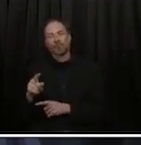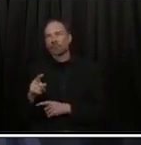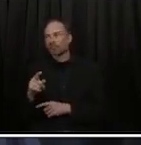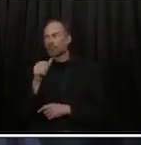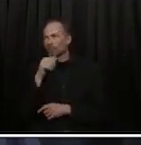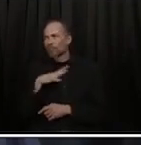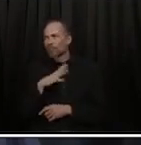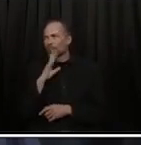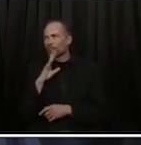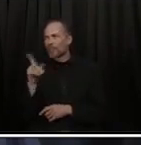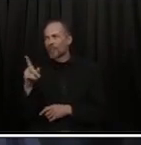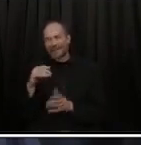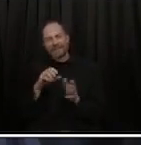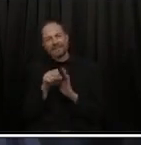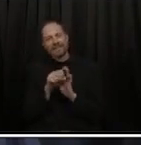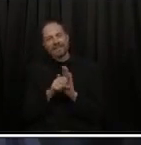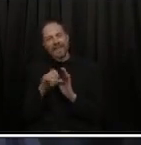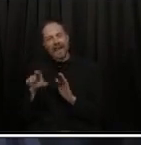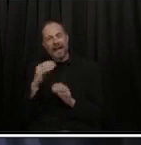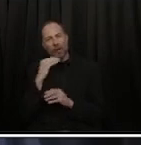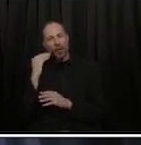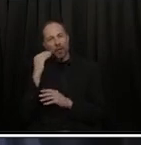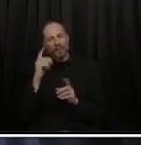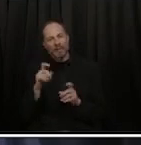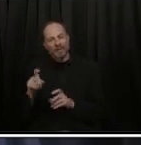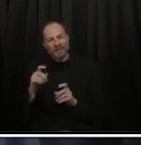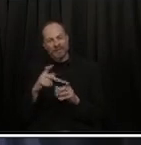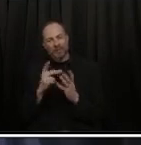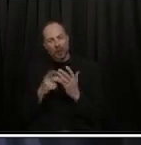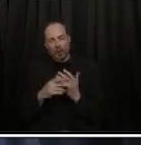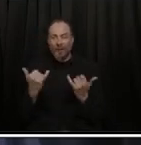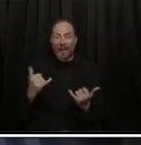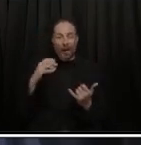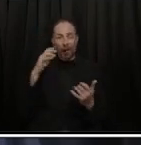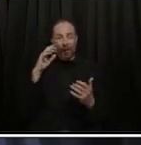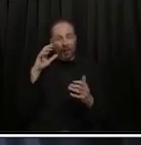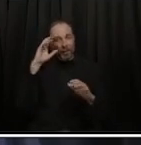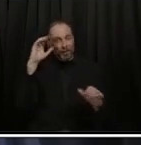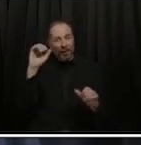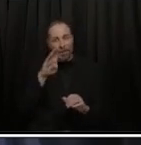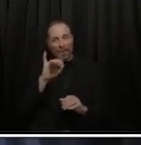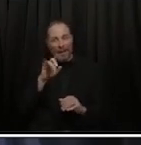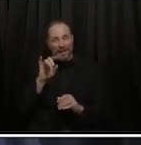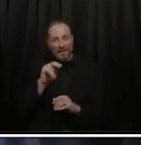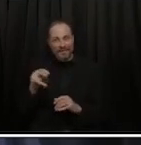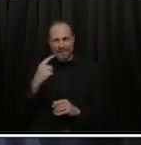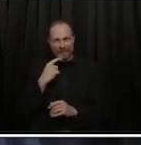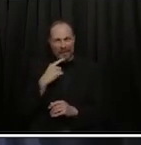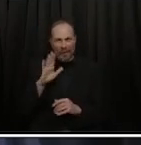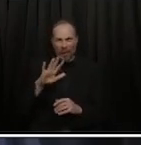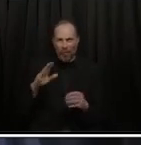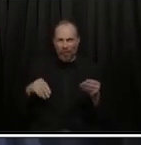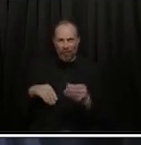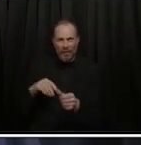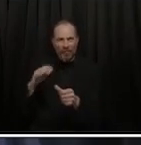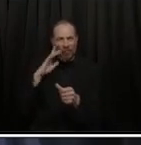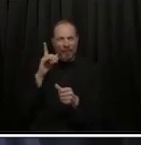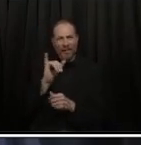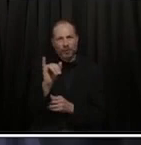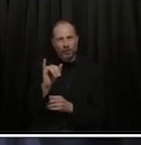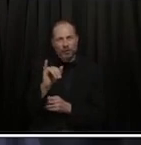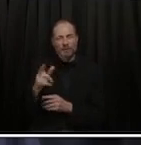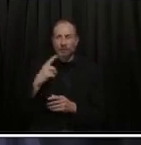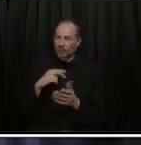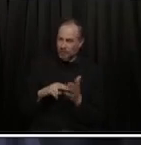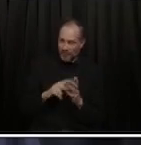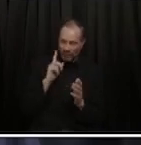at-home testing program. Yes. Now that the Biden administration announced that it'll be covered by insurance, what does that mean for our program, and will people